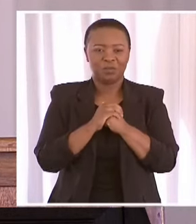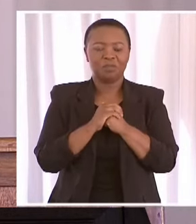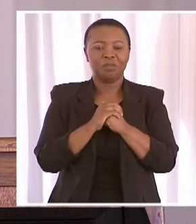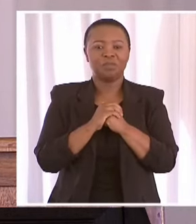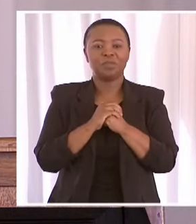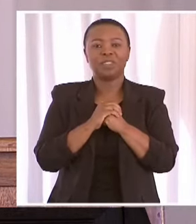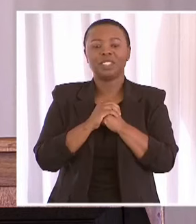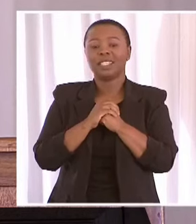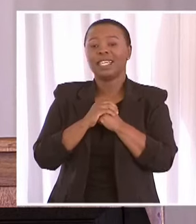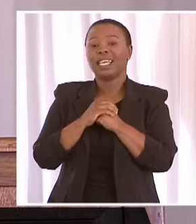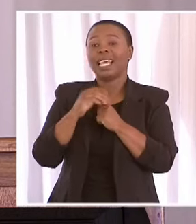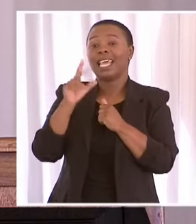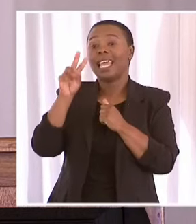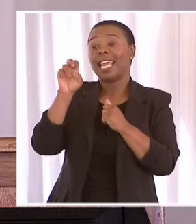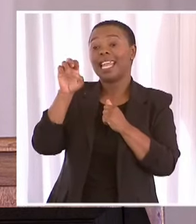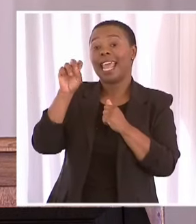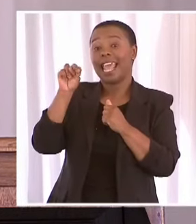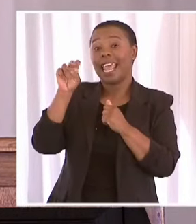Tell Judge Nene